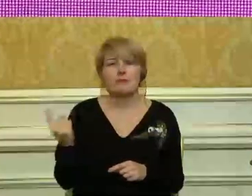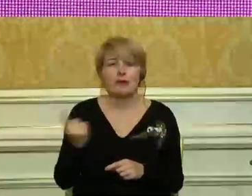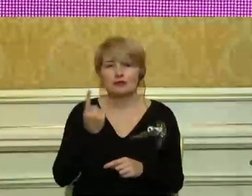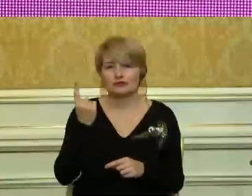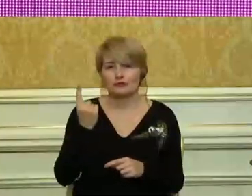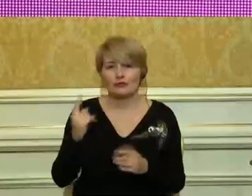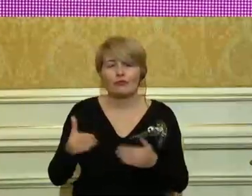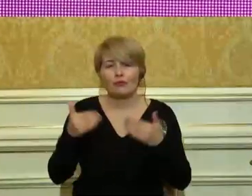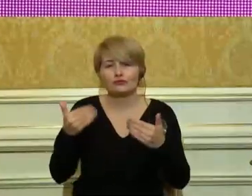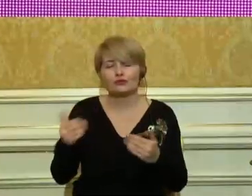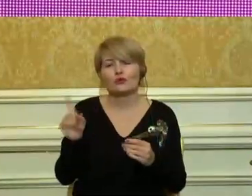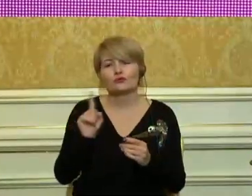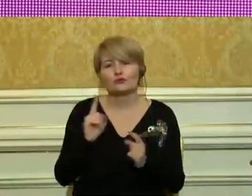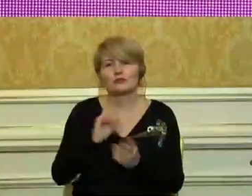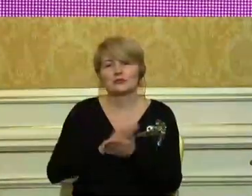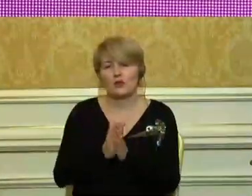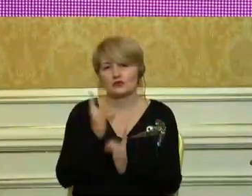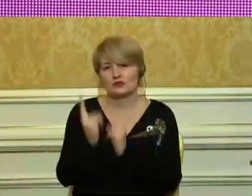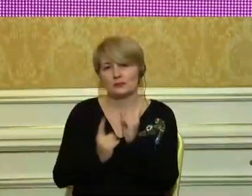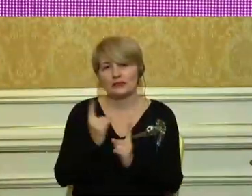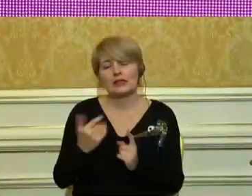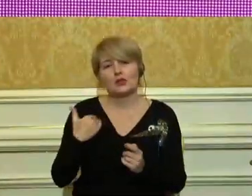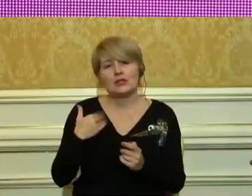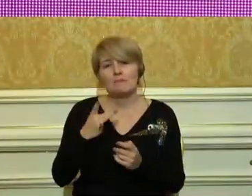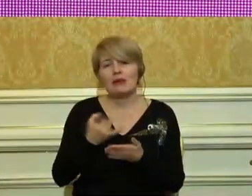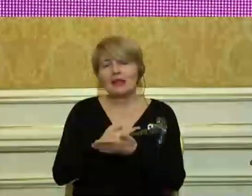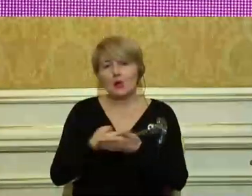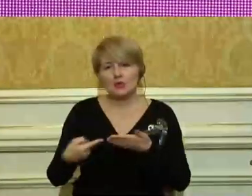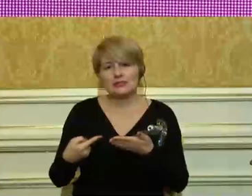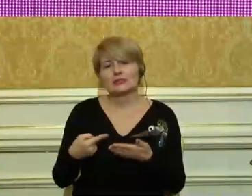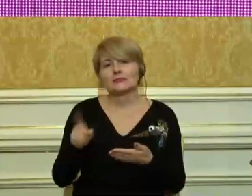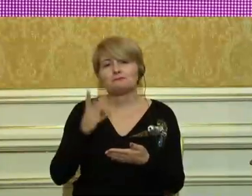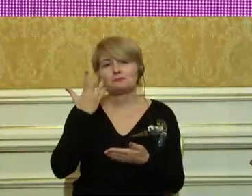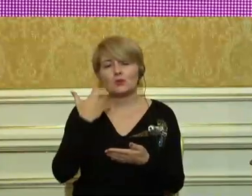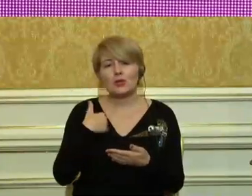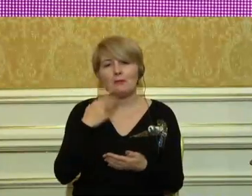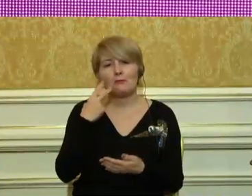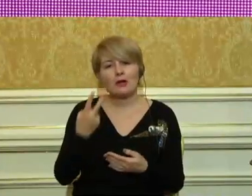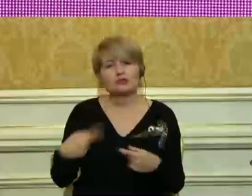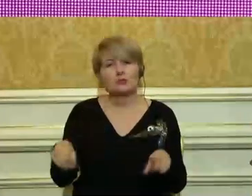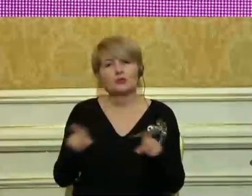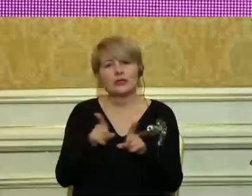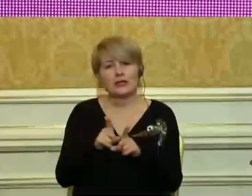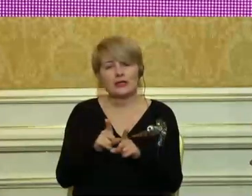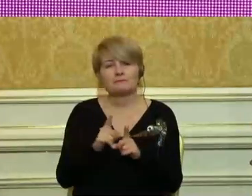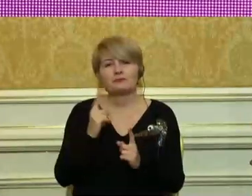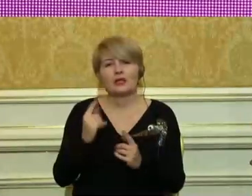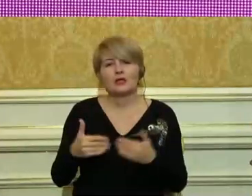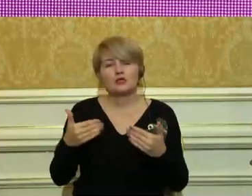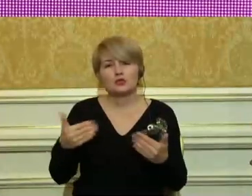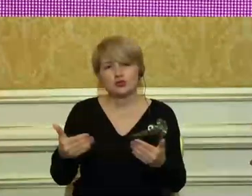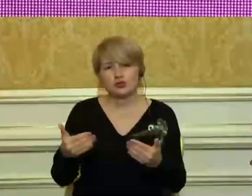the forum they just hold in Odessa, it was kind of a push for them to change the situation. Well, we see the